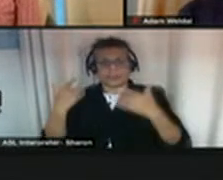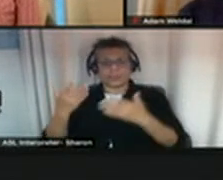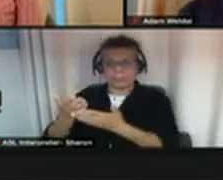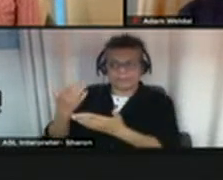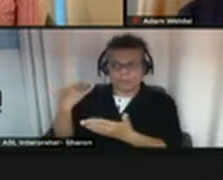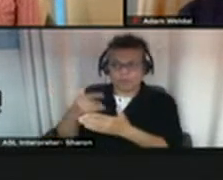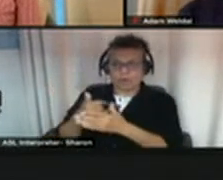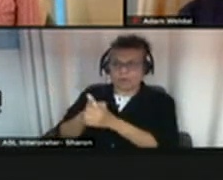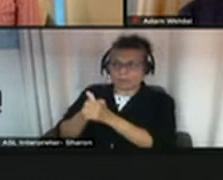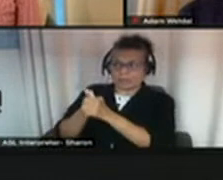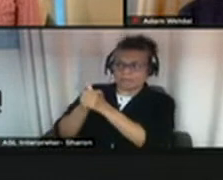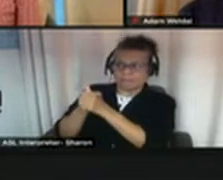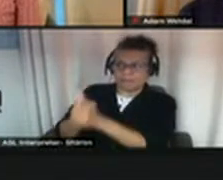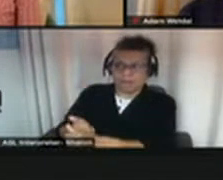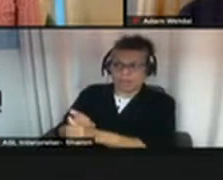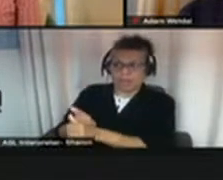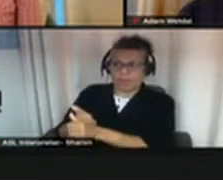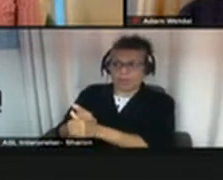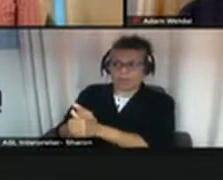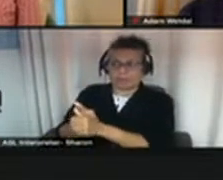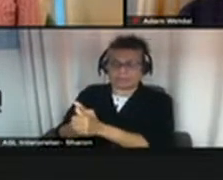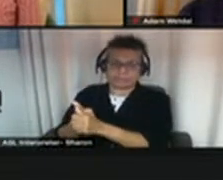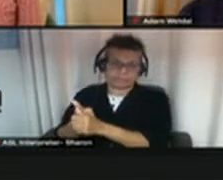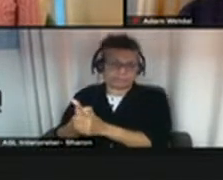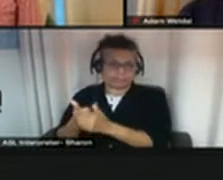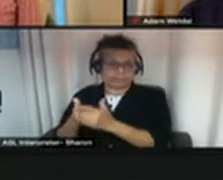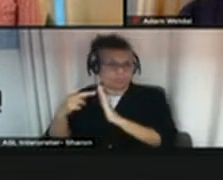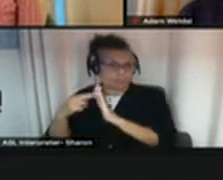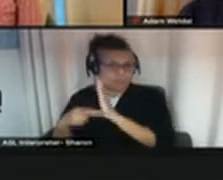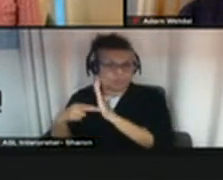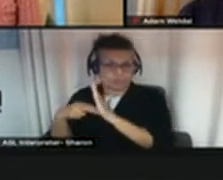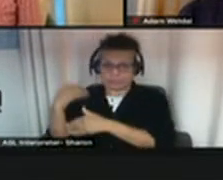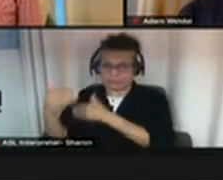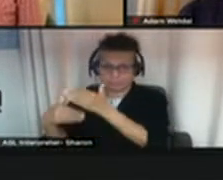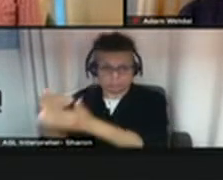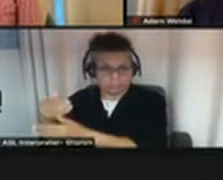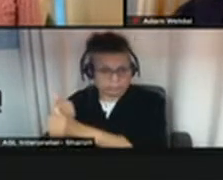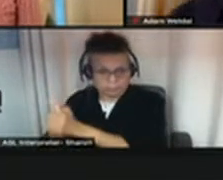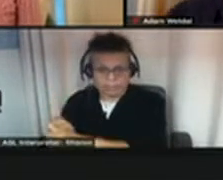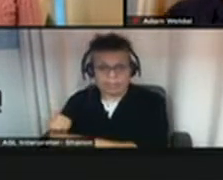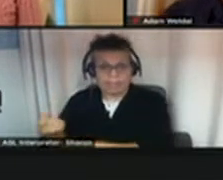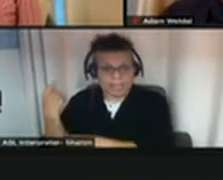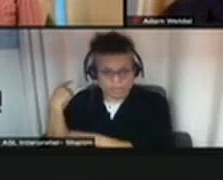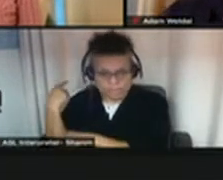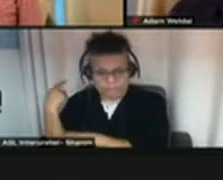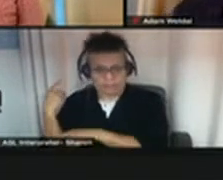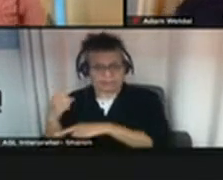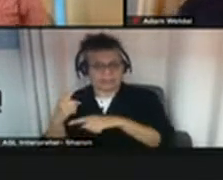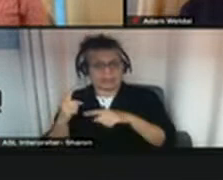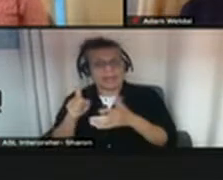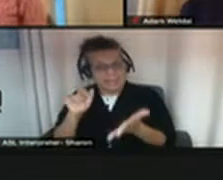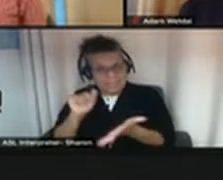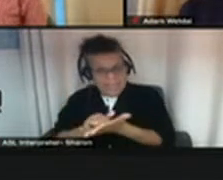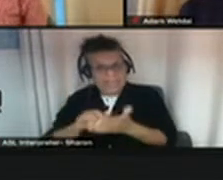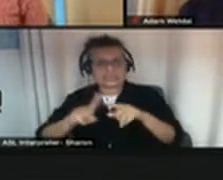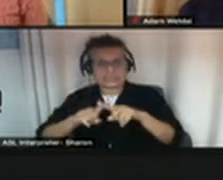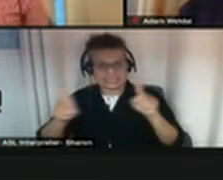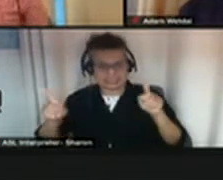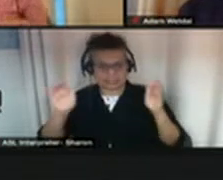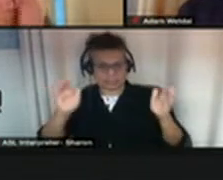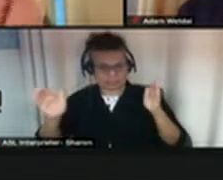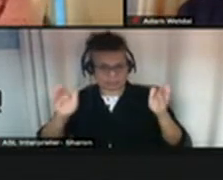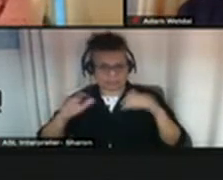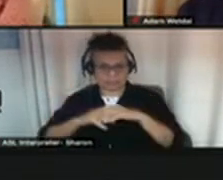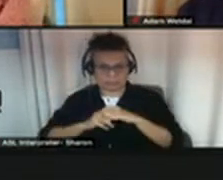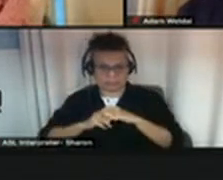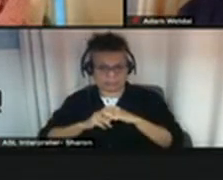of following pretty much protocol last year. So just to show the difference